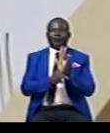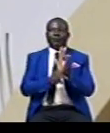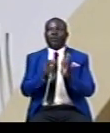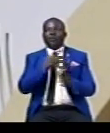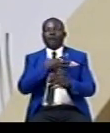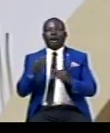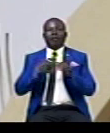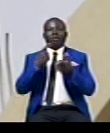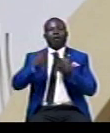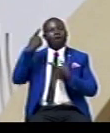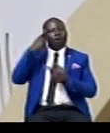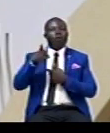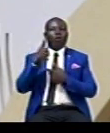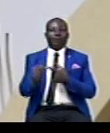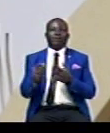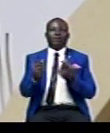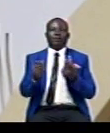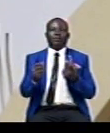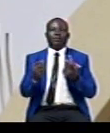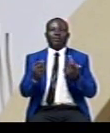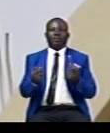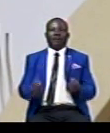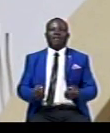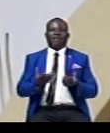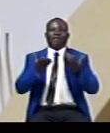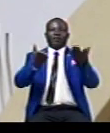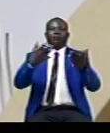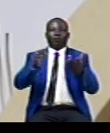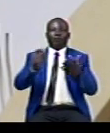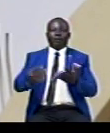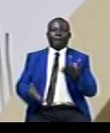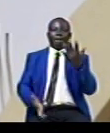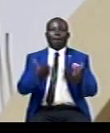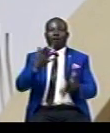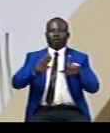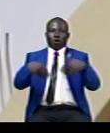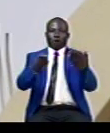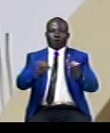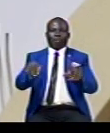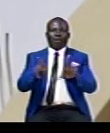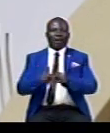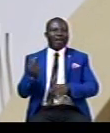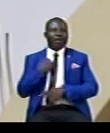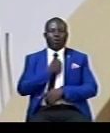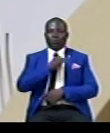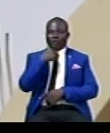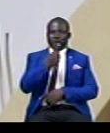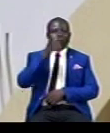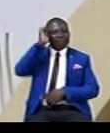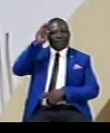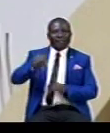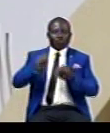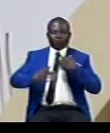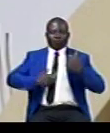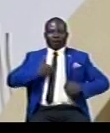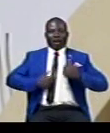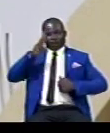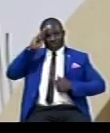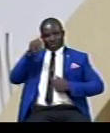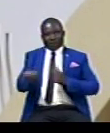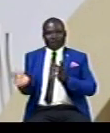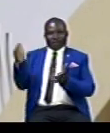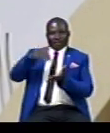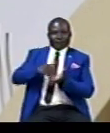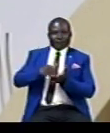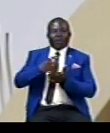for the sacrifices of the burnt offering, like we said, he needs to bathe himself again. Then